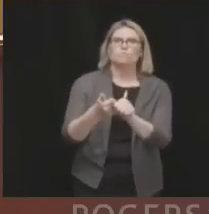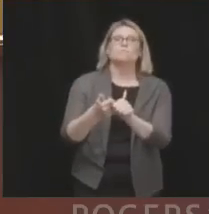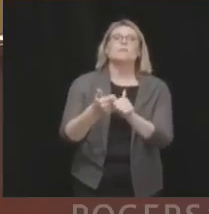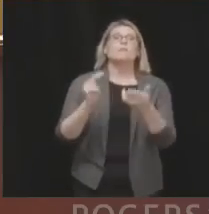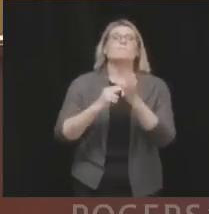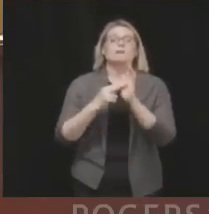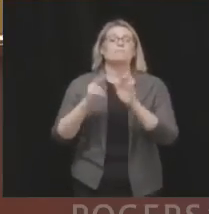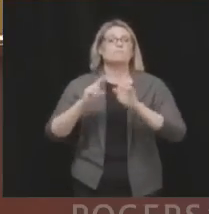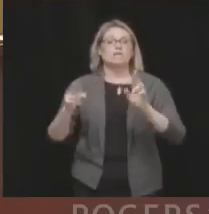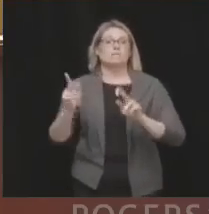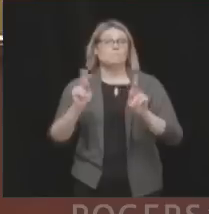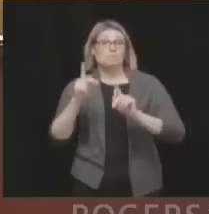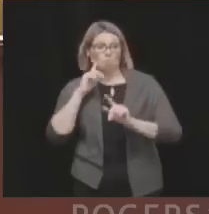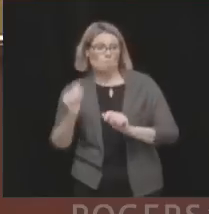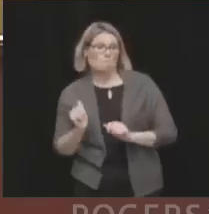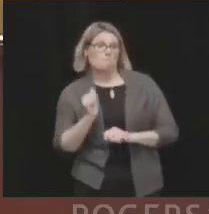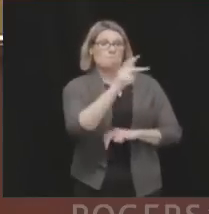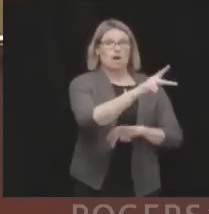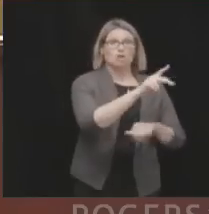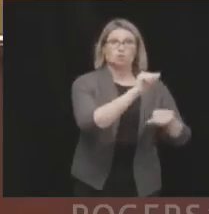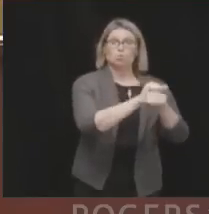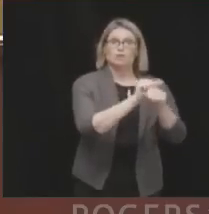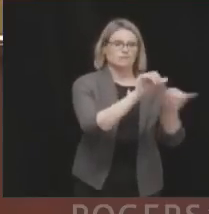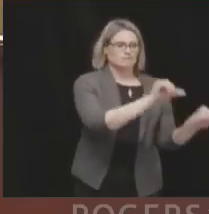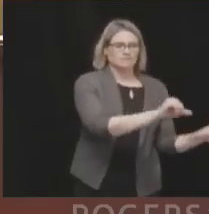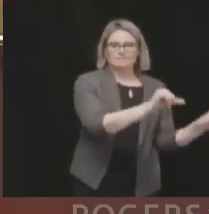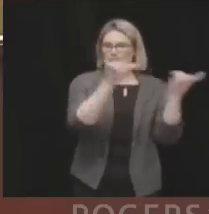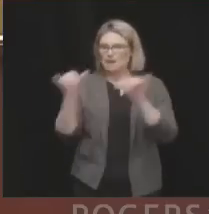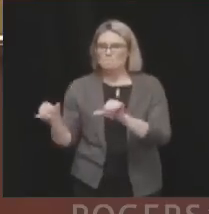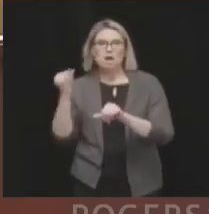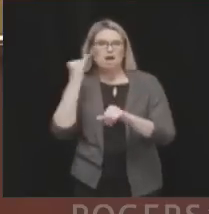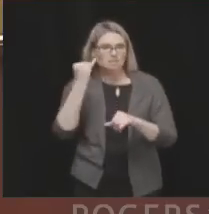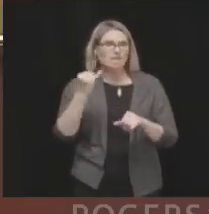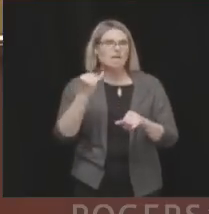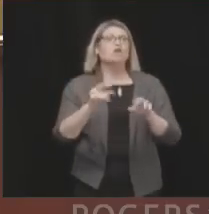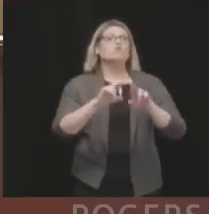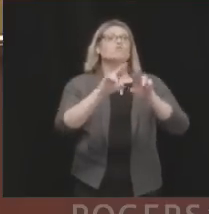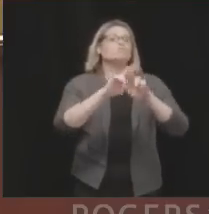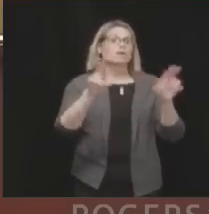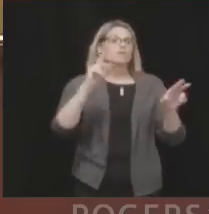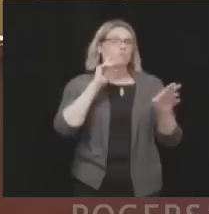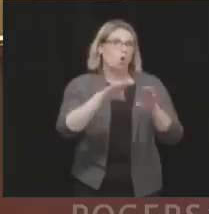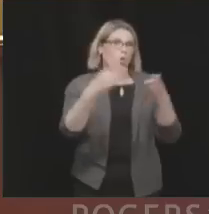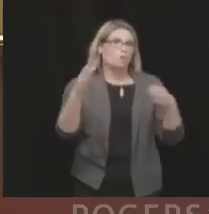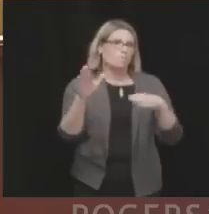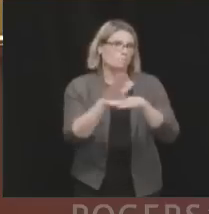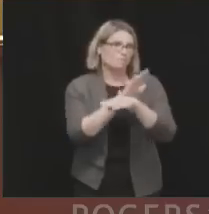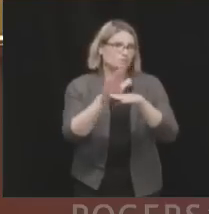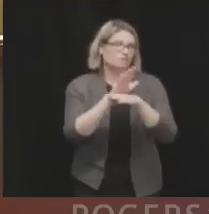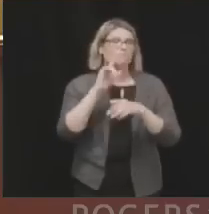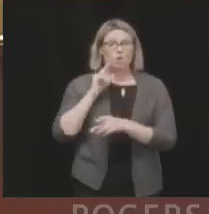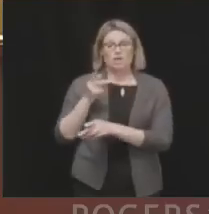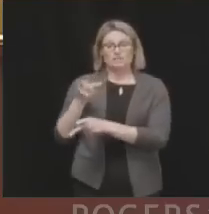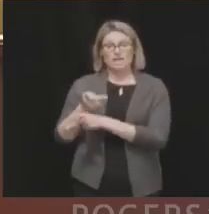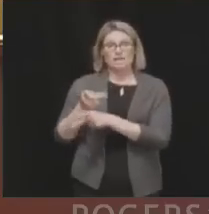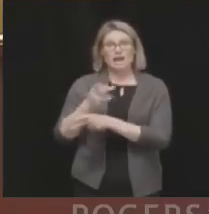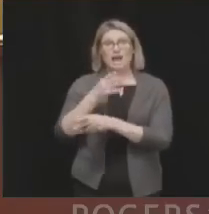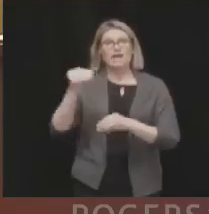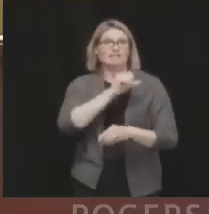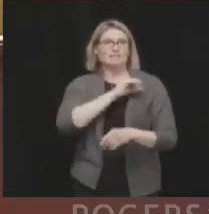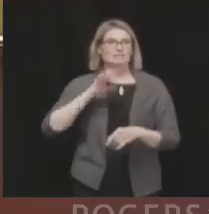Monsieur Premier Ministre. Andrew Waugh, Telegraph Journal. Hello. My question is actually to all political